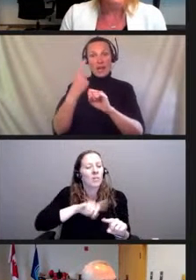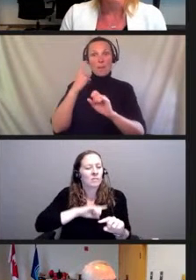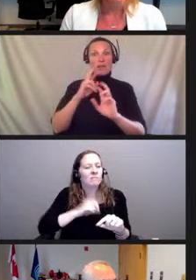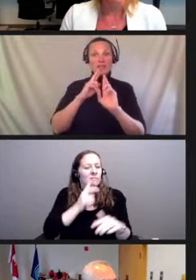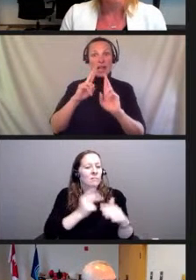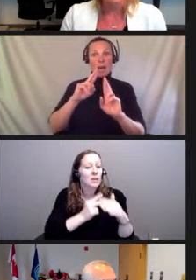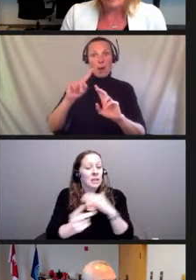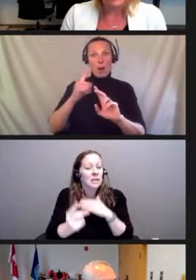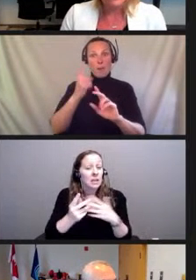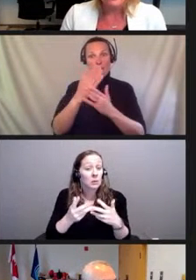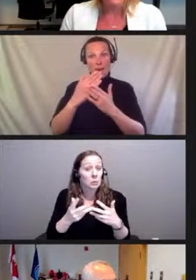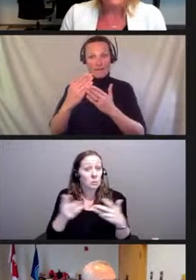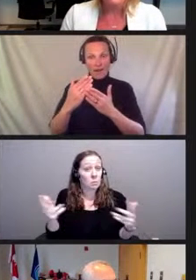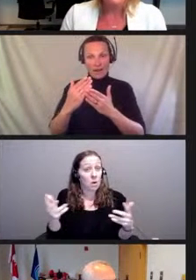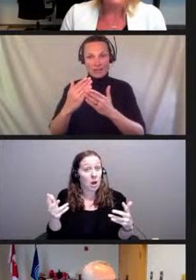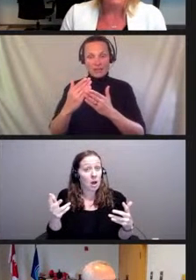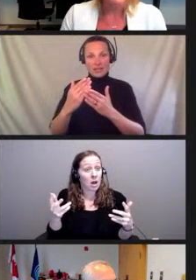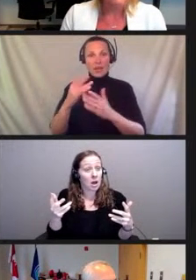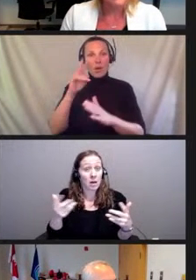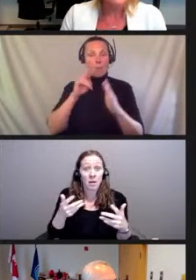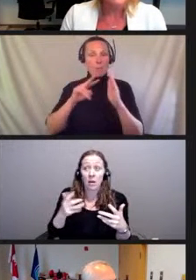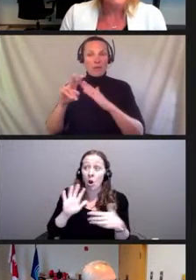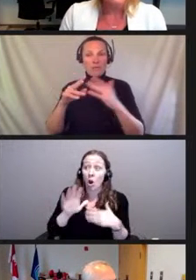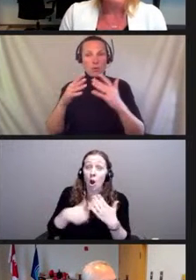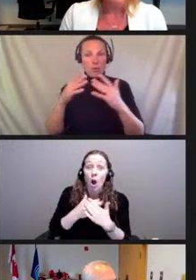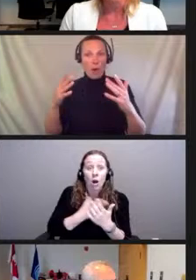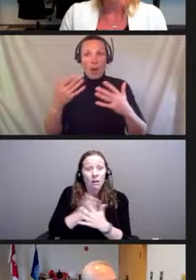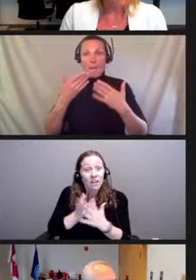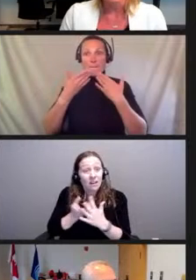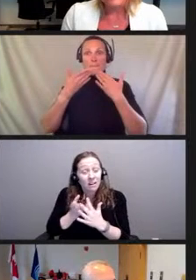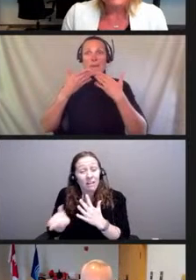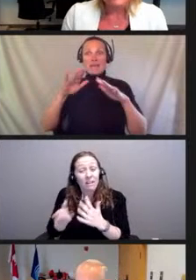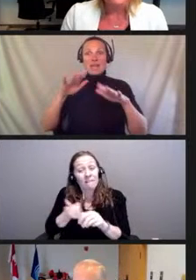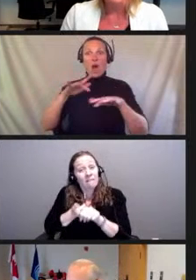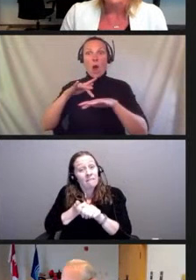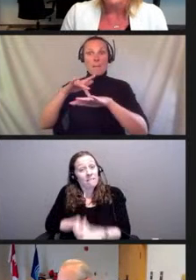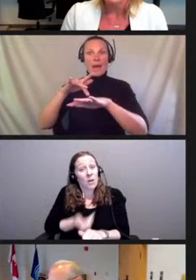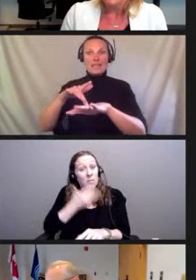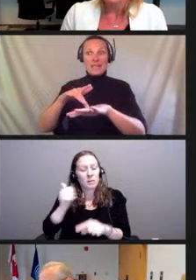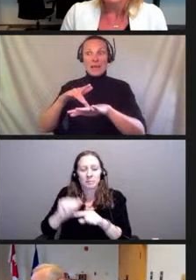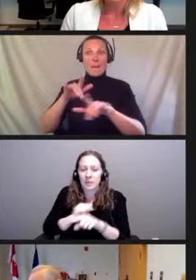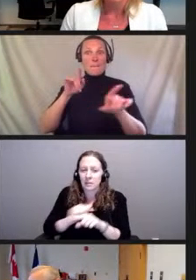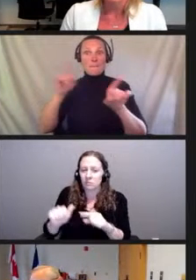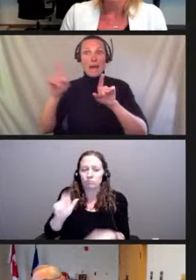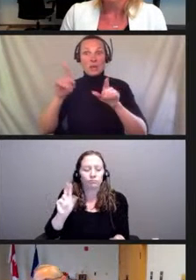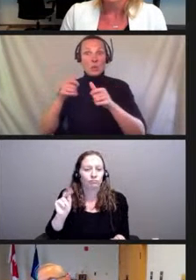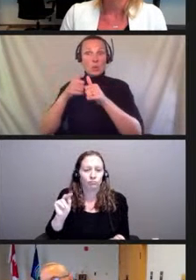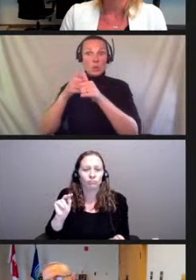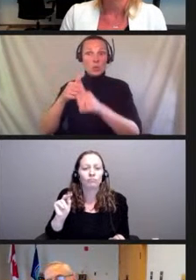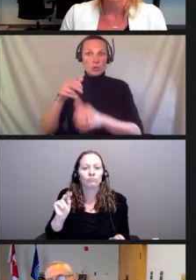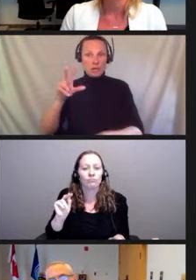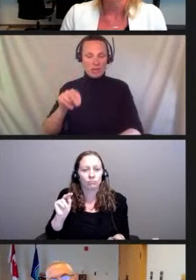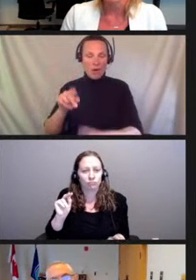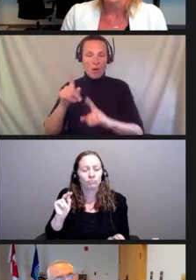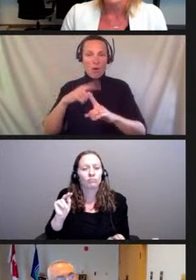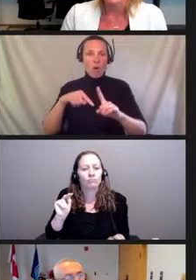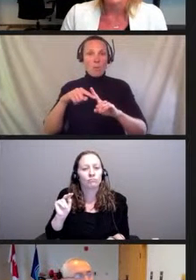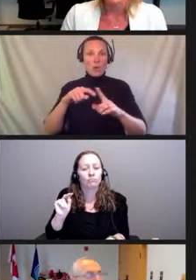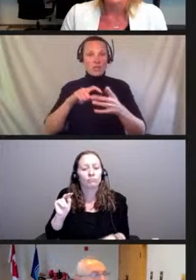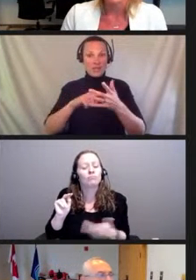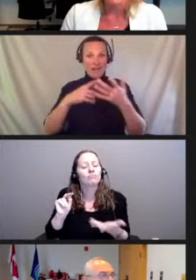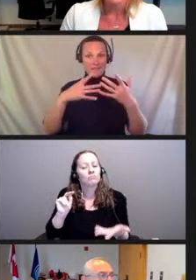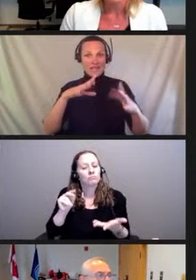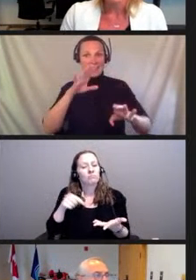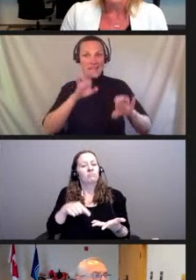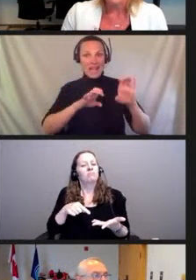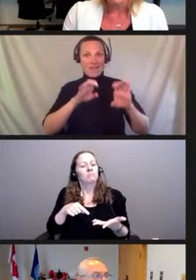anticipate that we would not be following best practices in all areas. And the needs assessment definitely did highlight a number of areas that we have an opportunity